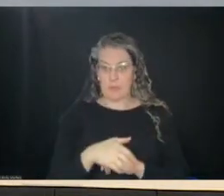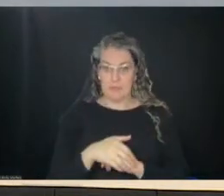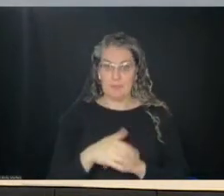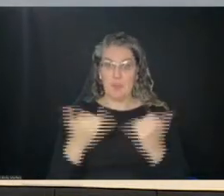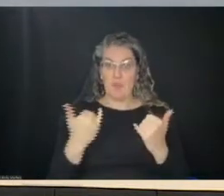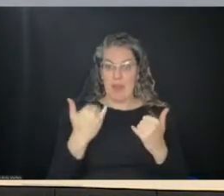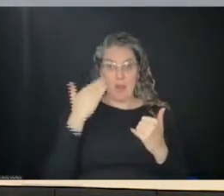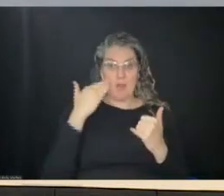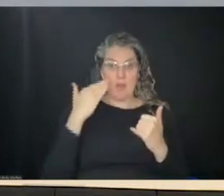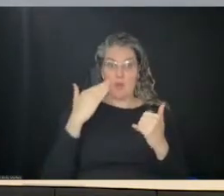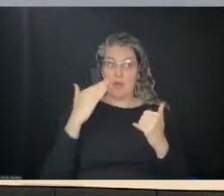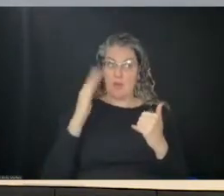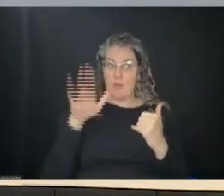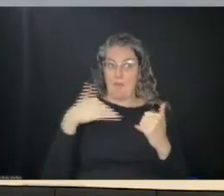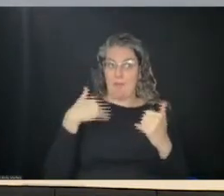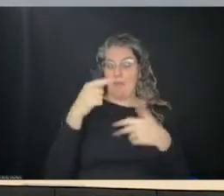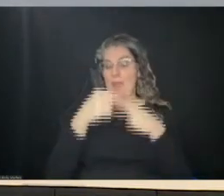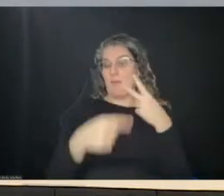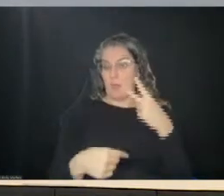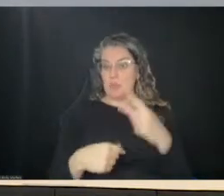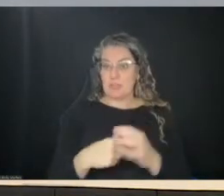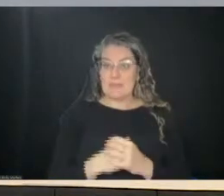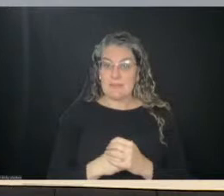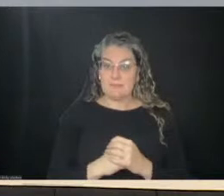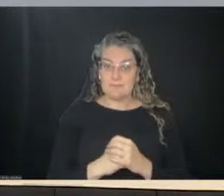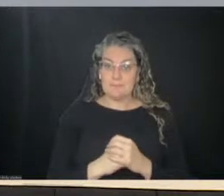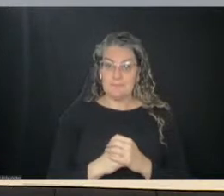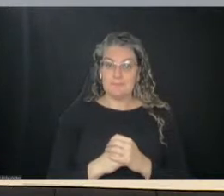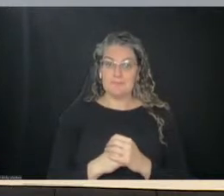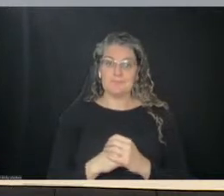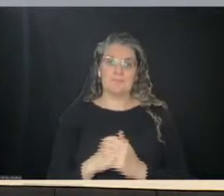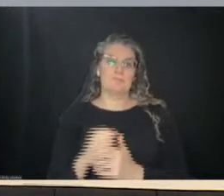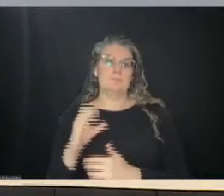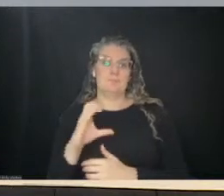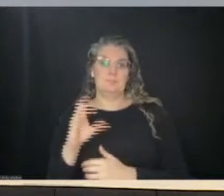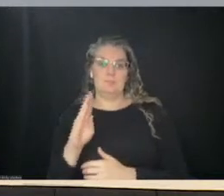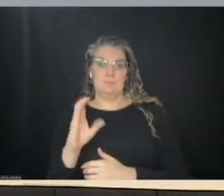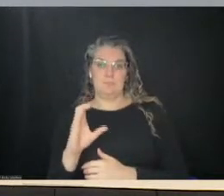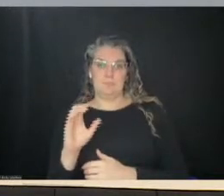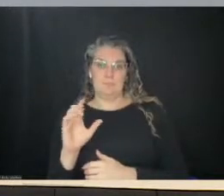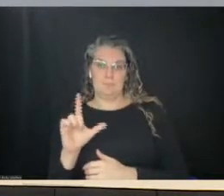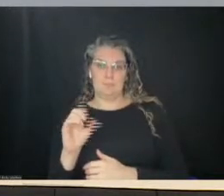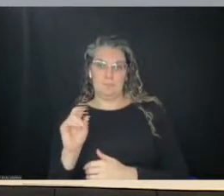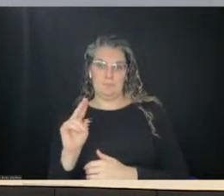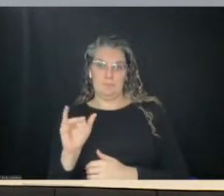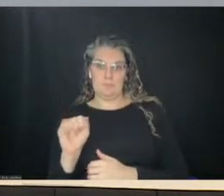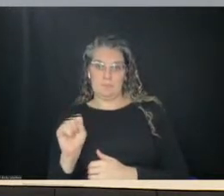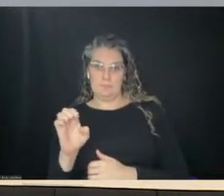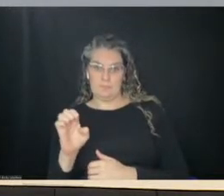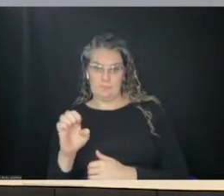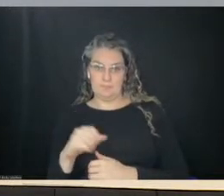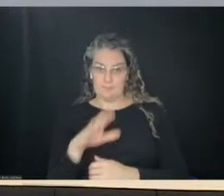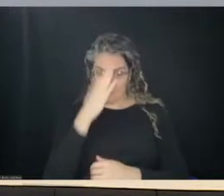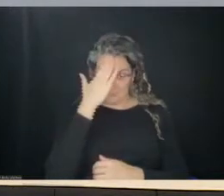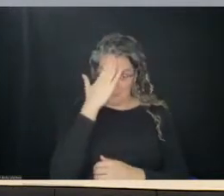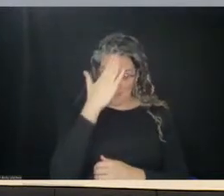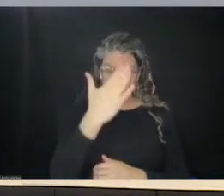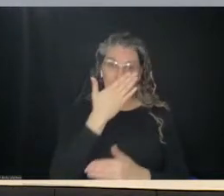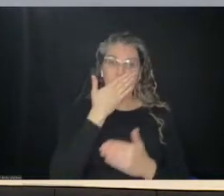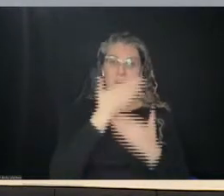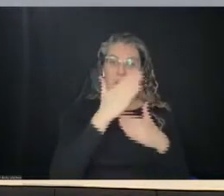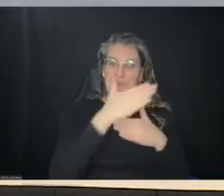Louise Martin, CBC. Hi, Dr. Morrison. Hope you had a nice